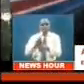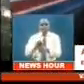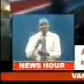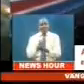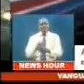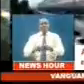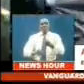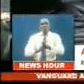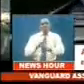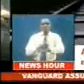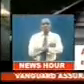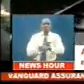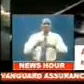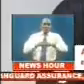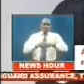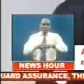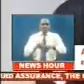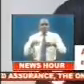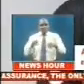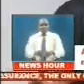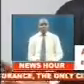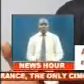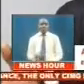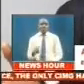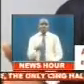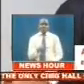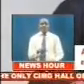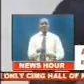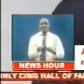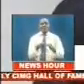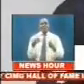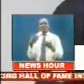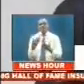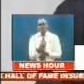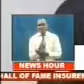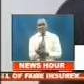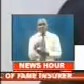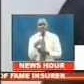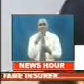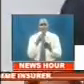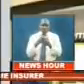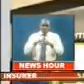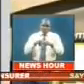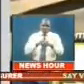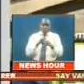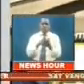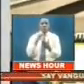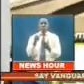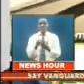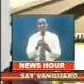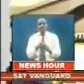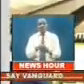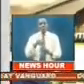to boost trade in the ECOWAS market. We started in the French part with that railway project from Cotonou Lomé